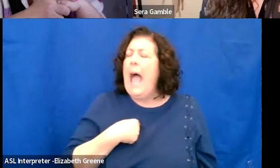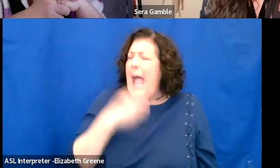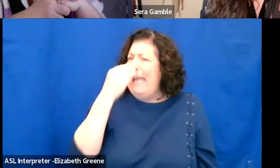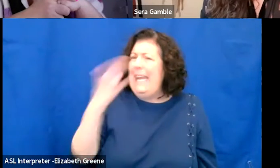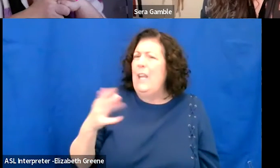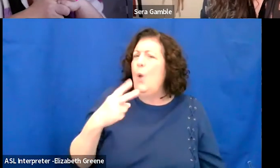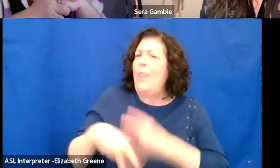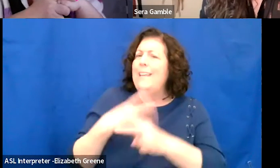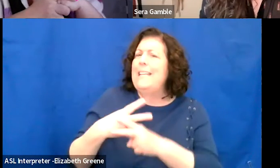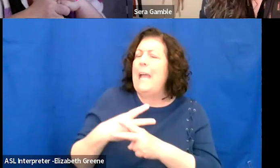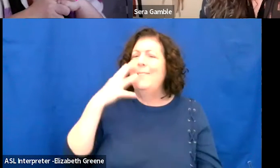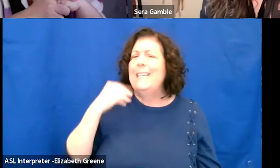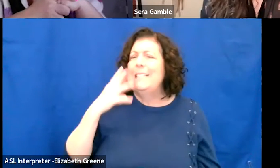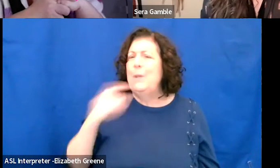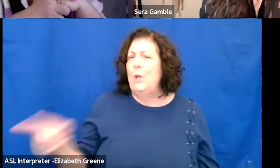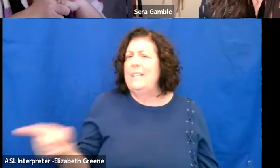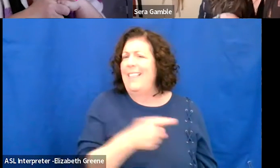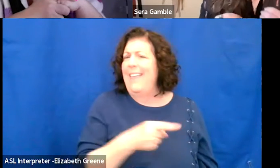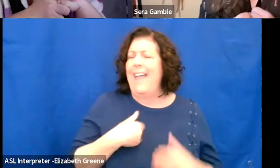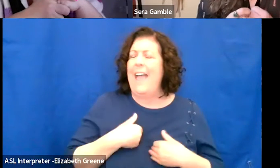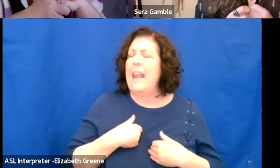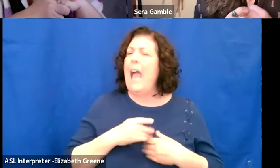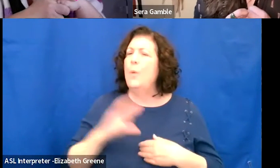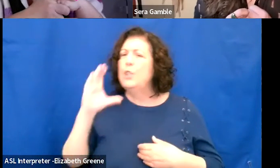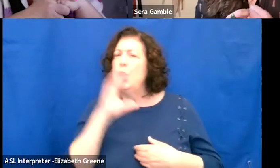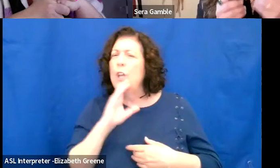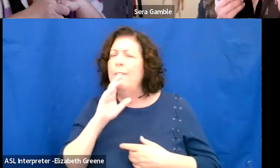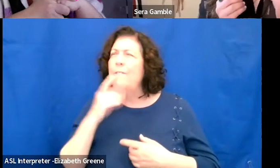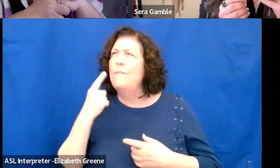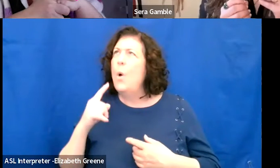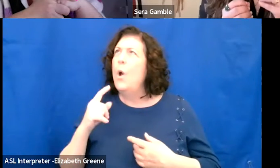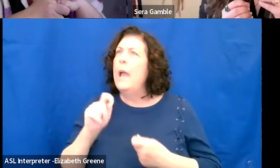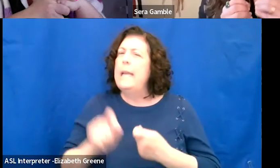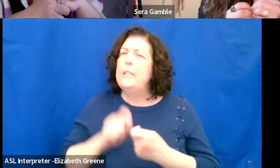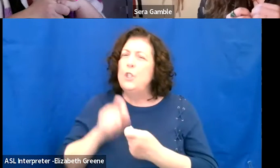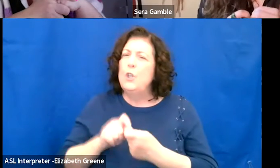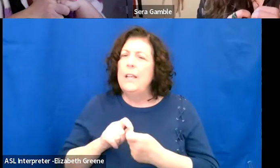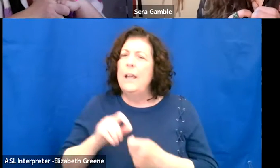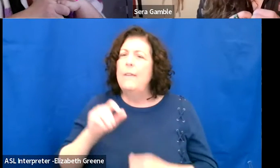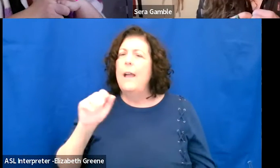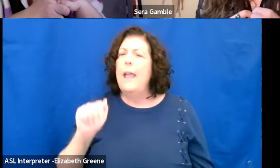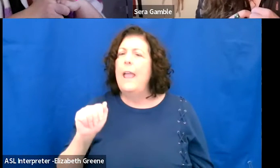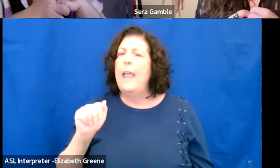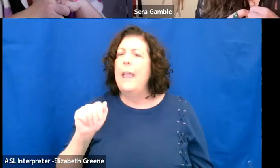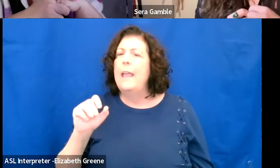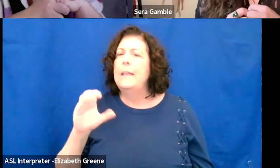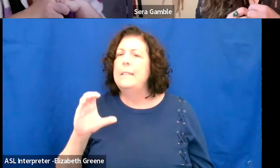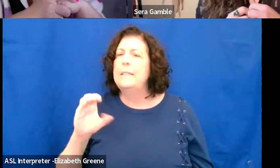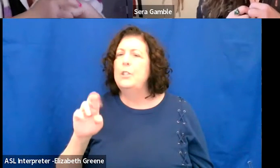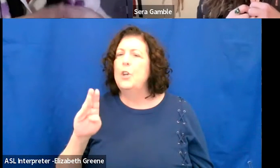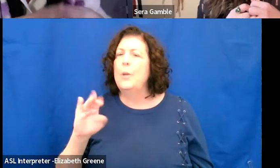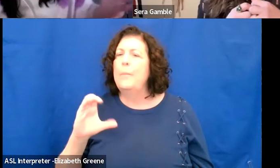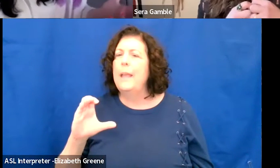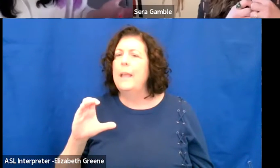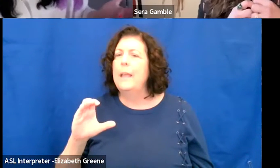in with. I was looking for a certain kind of like acerbic brightness in their sample. Ooh,